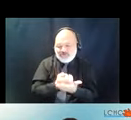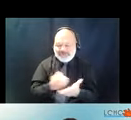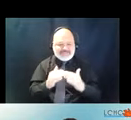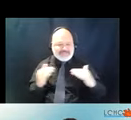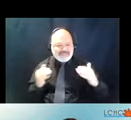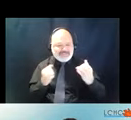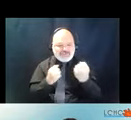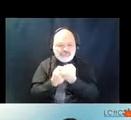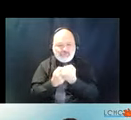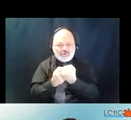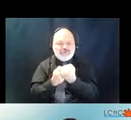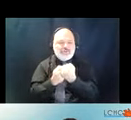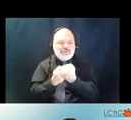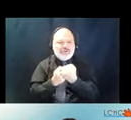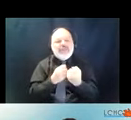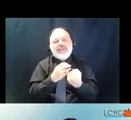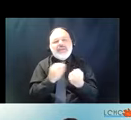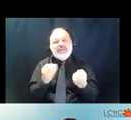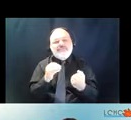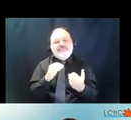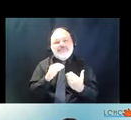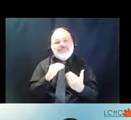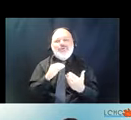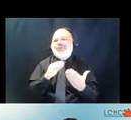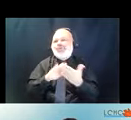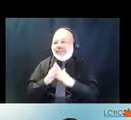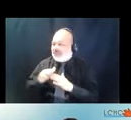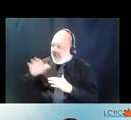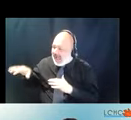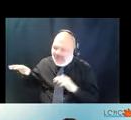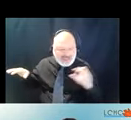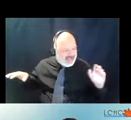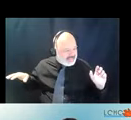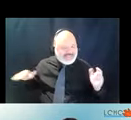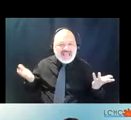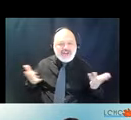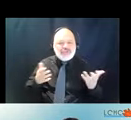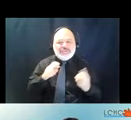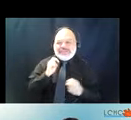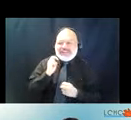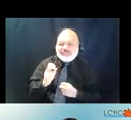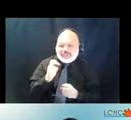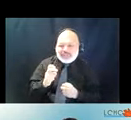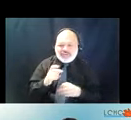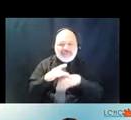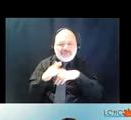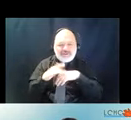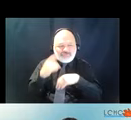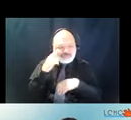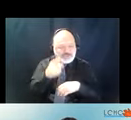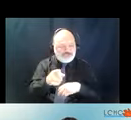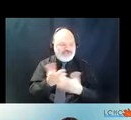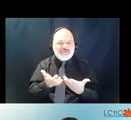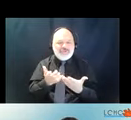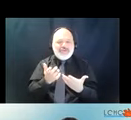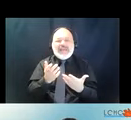supports, and is your neighborhood active and do you have active transportation available to you, and which we term the